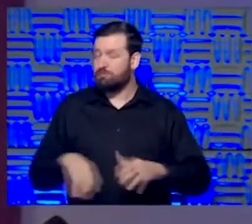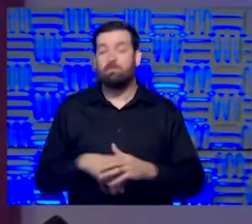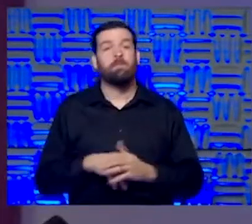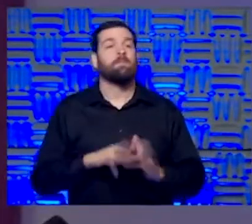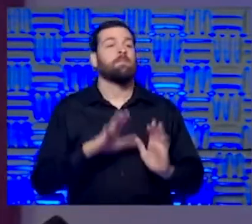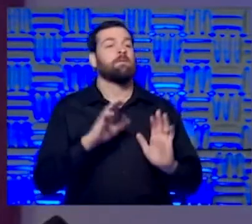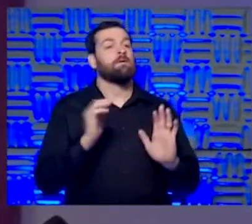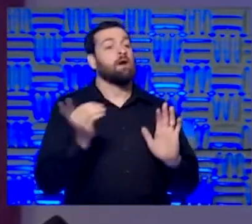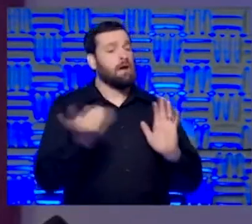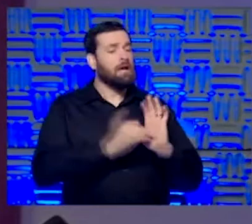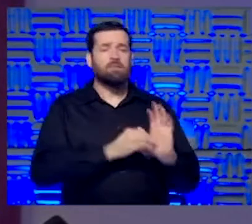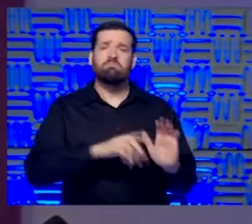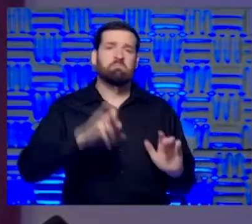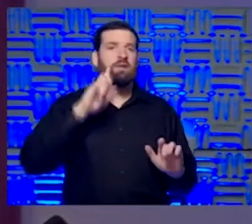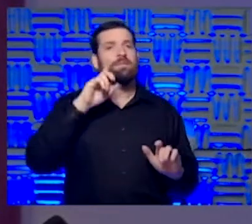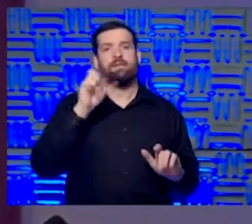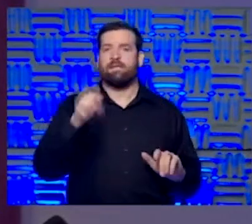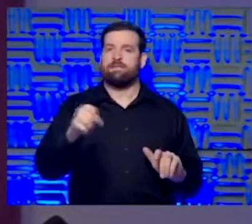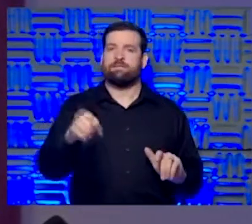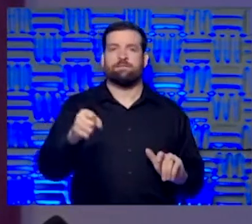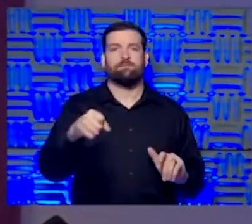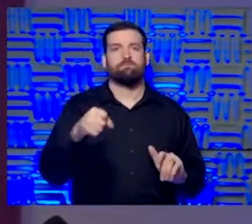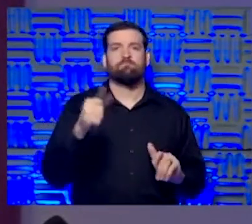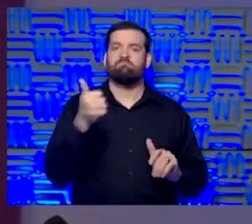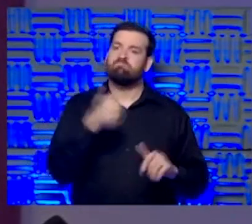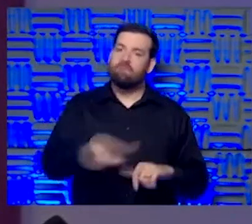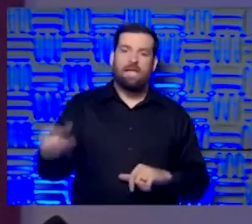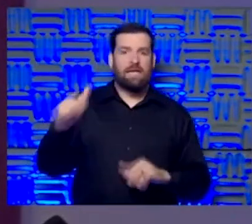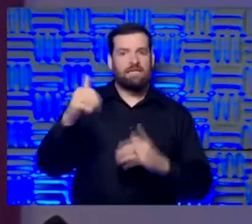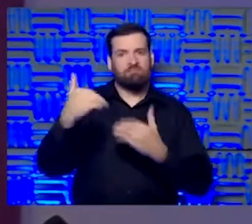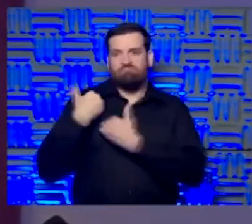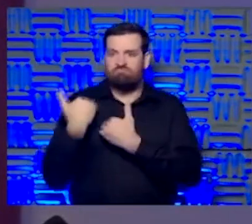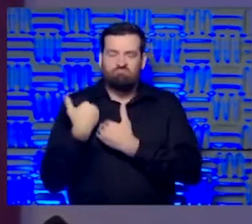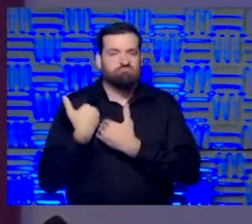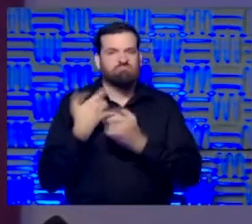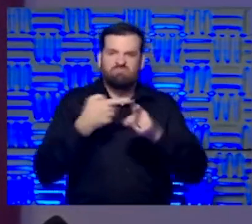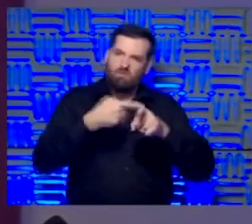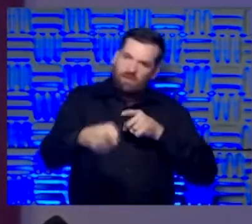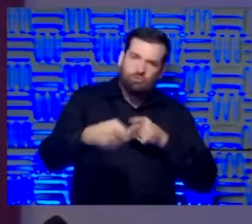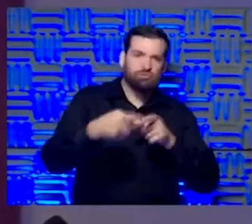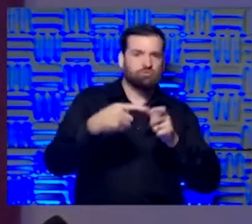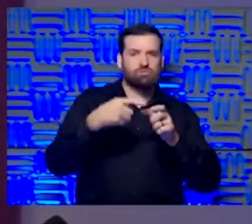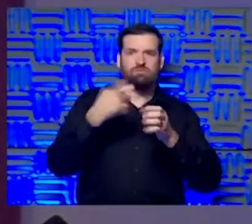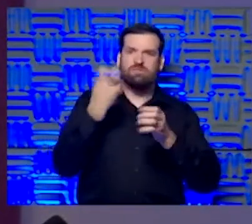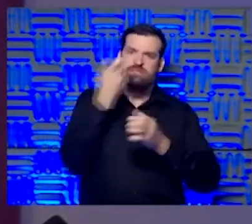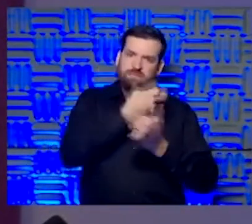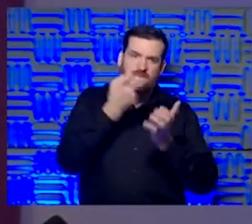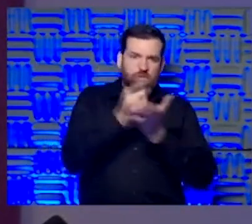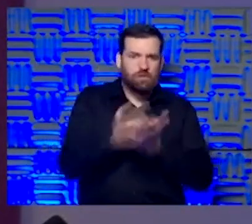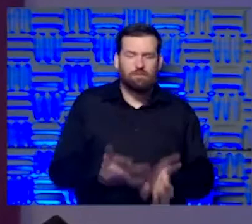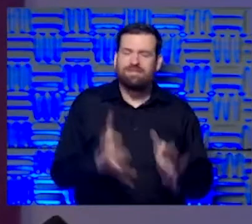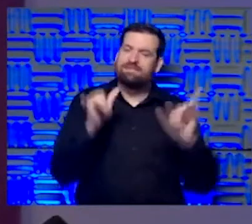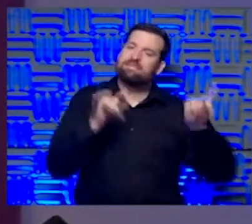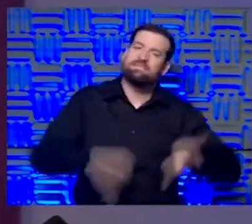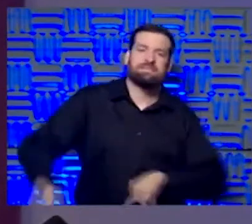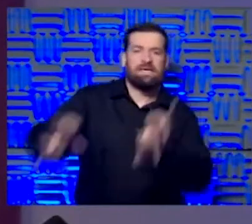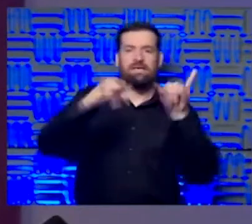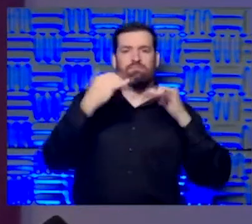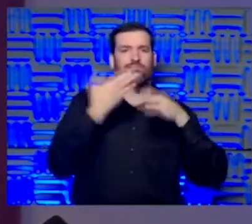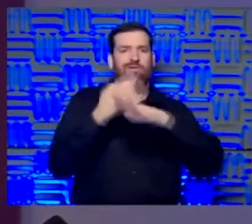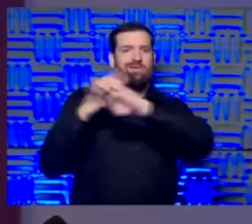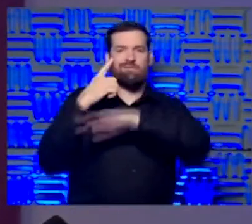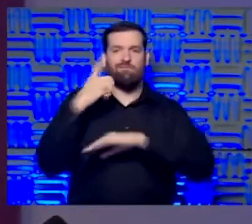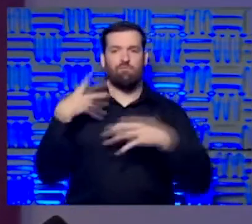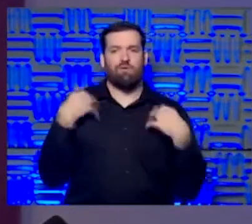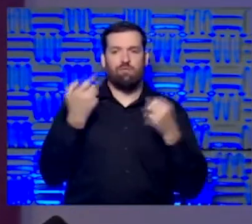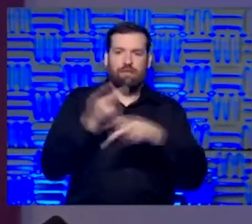Again, I would think so. I suspect any reputable speech therapist is doing the same things that we all are doing in terms of healthcare. Trying